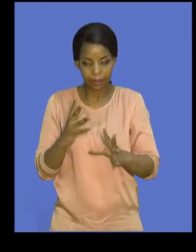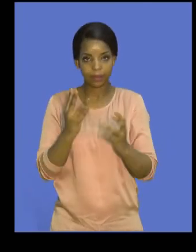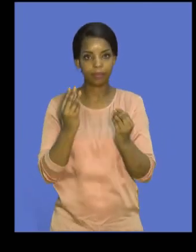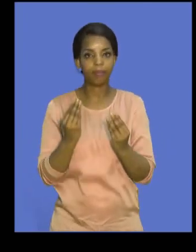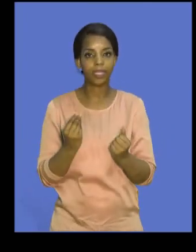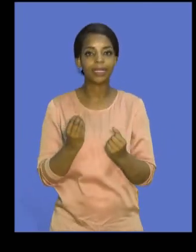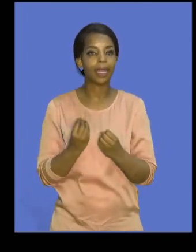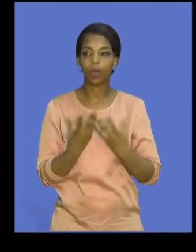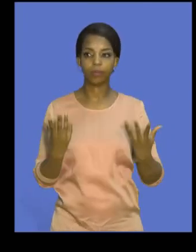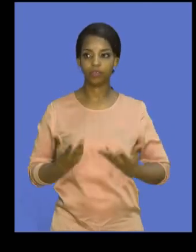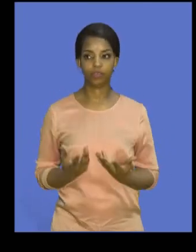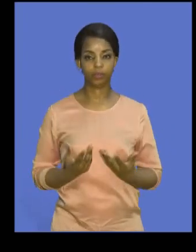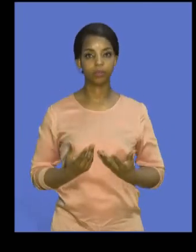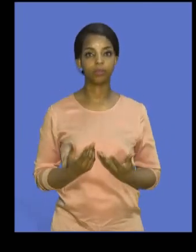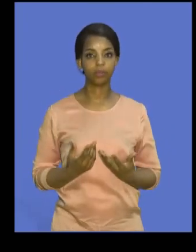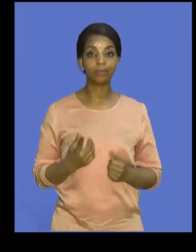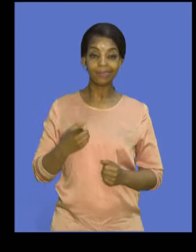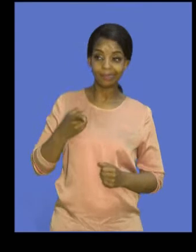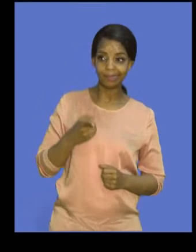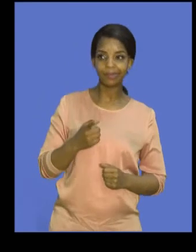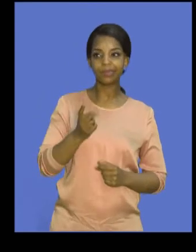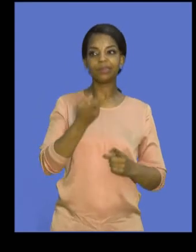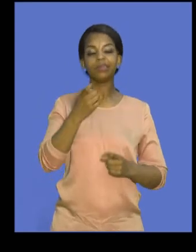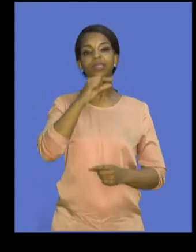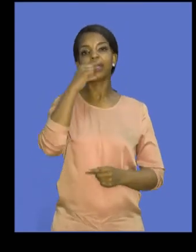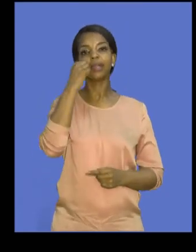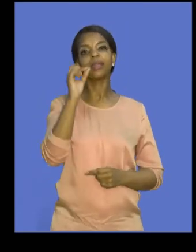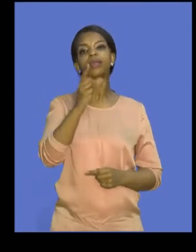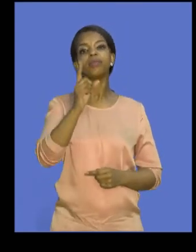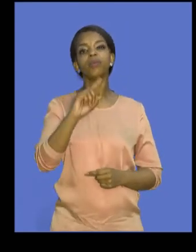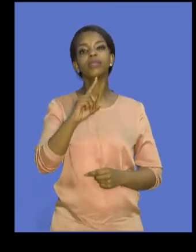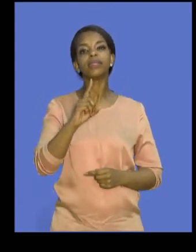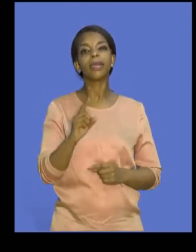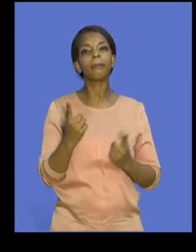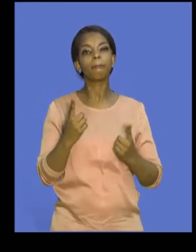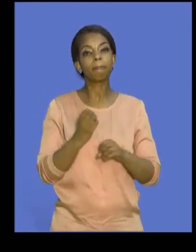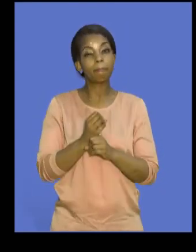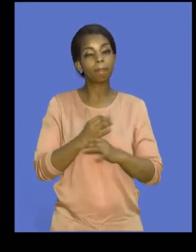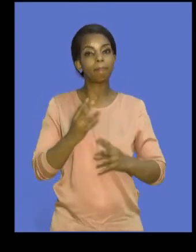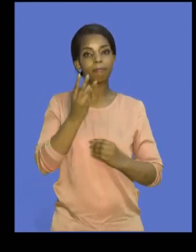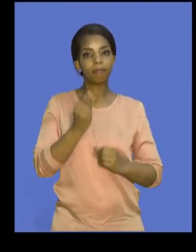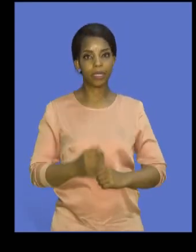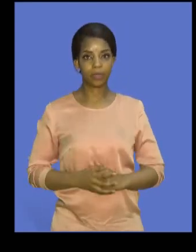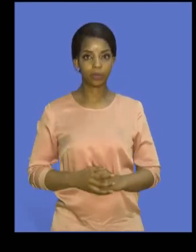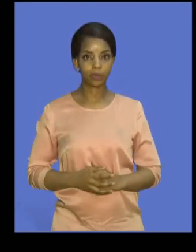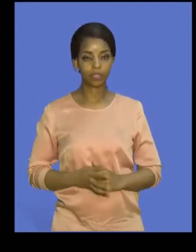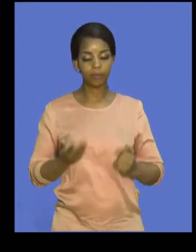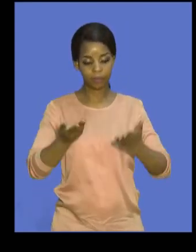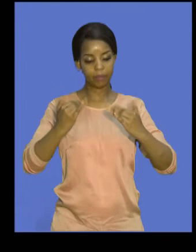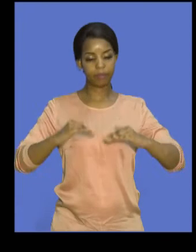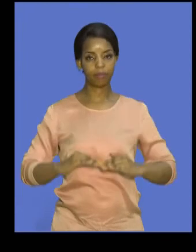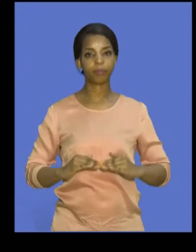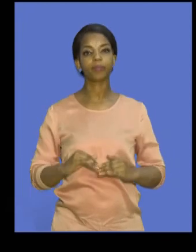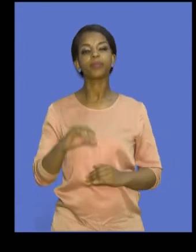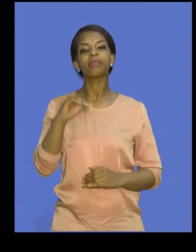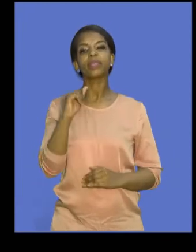start with here. That will be our principal amount. Accumulated amount will be the growth now in